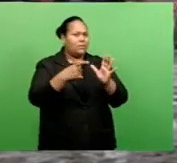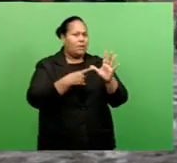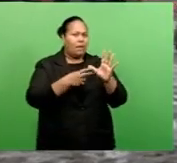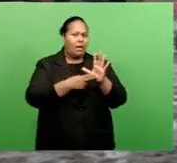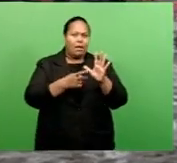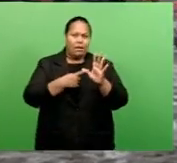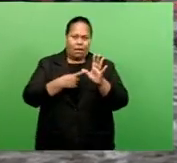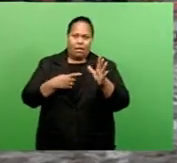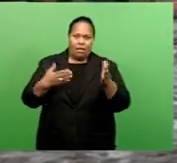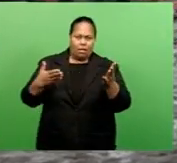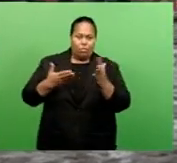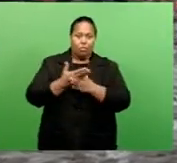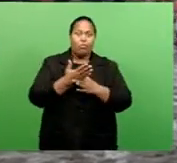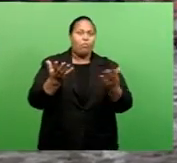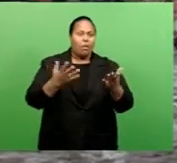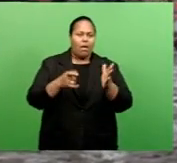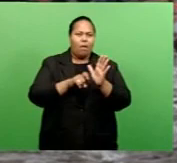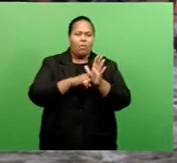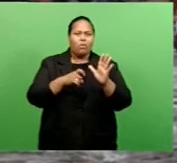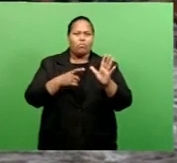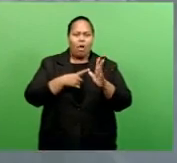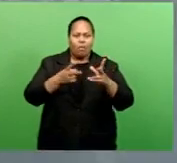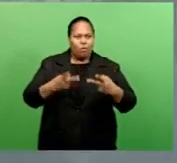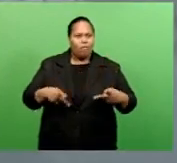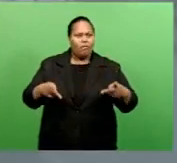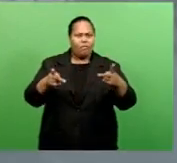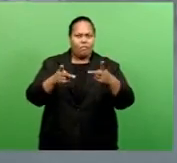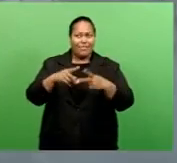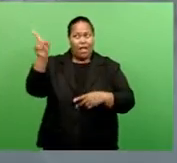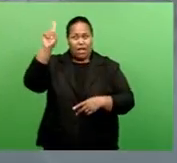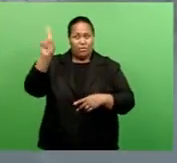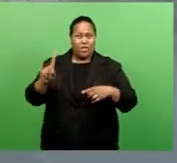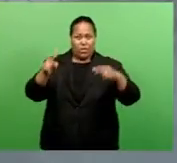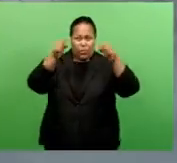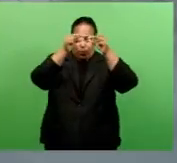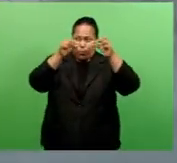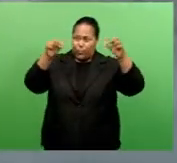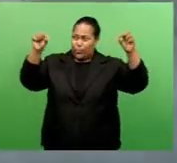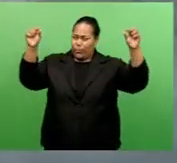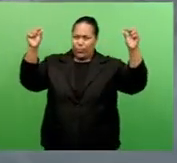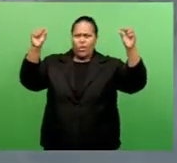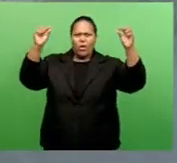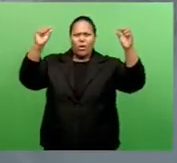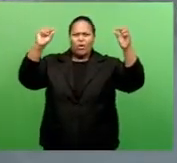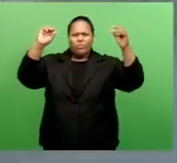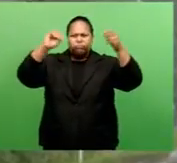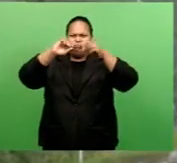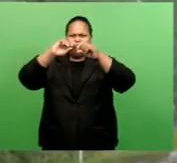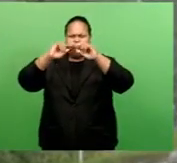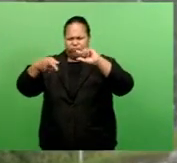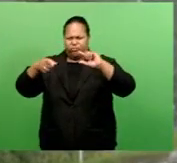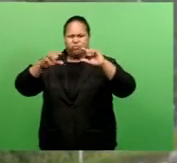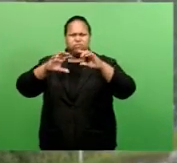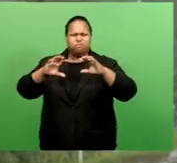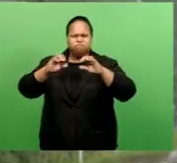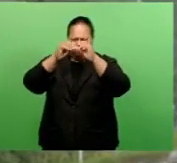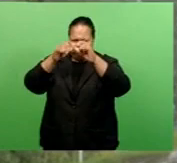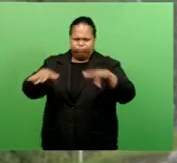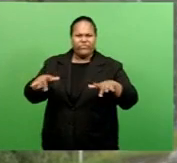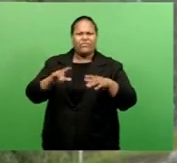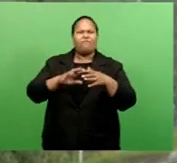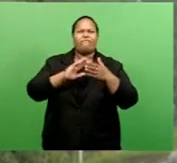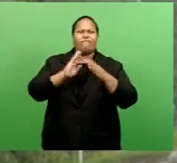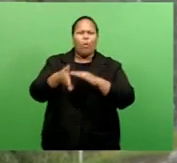this morning. A few power lines and trees had also fallen along the King's Highway from Rekereke town to Barotu